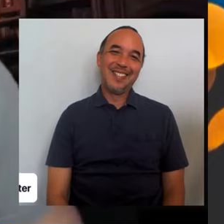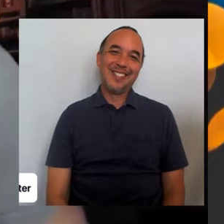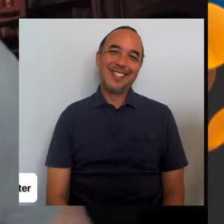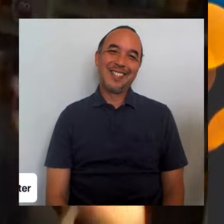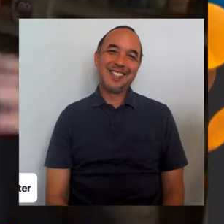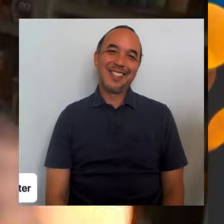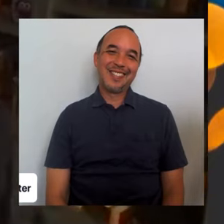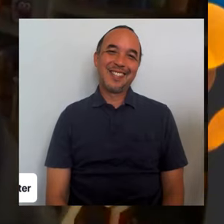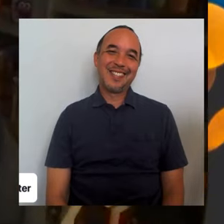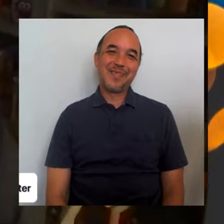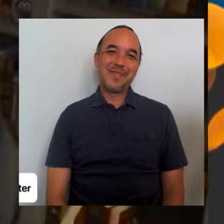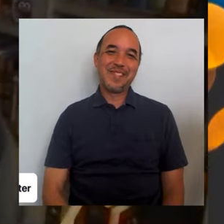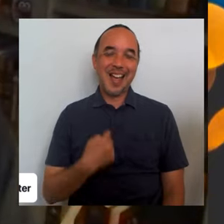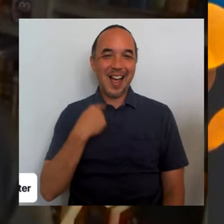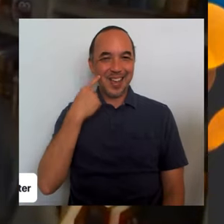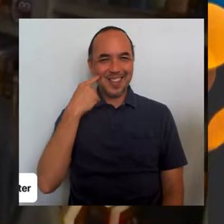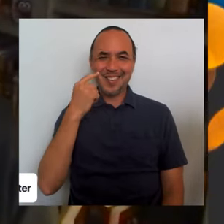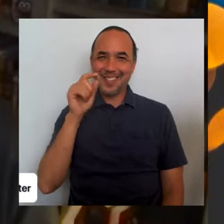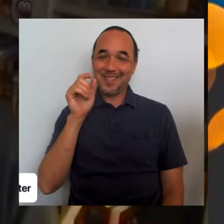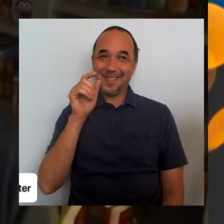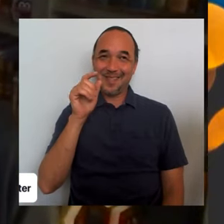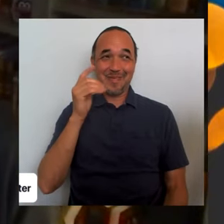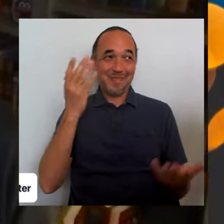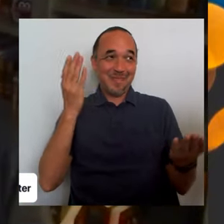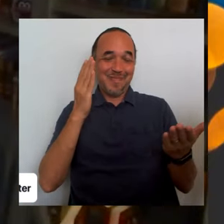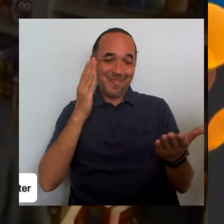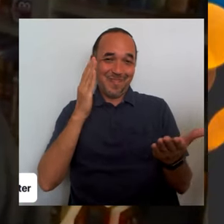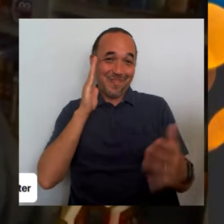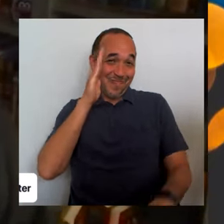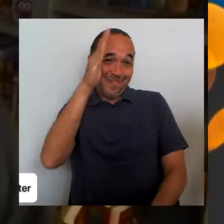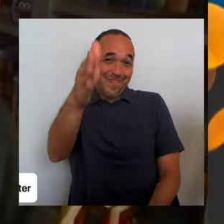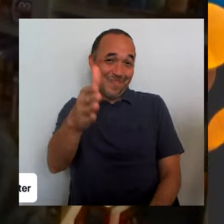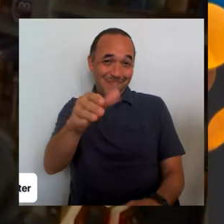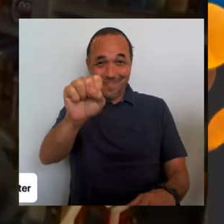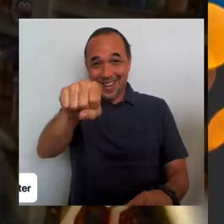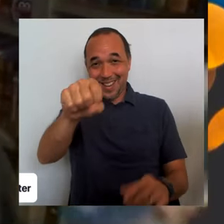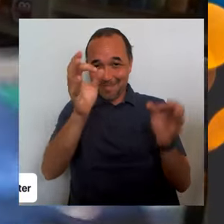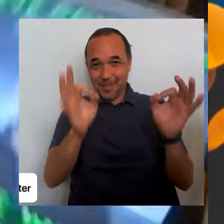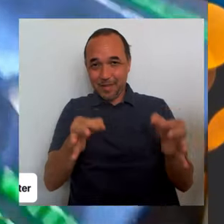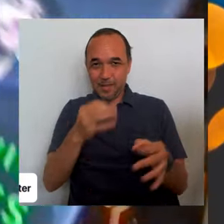I think, of course, someday. Yeah, for sure. This one